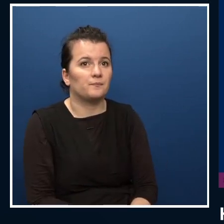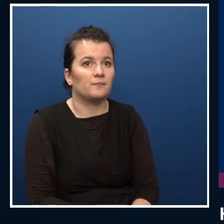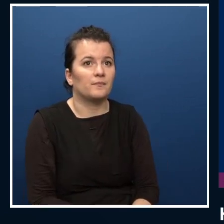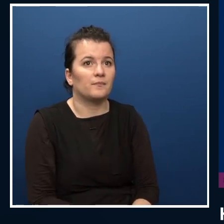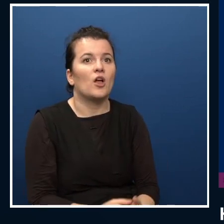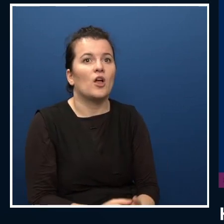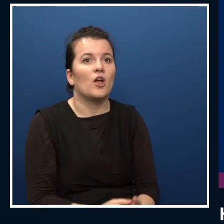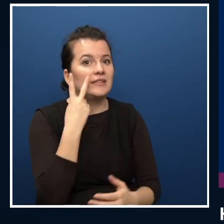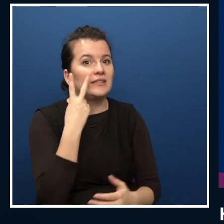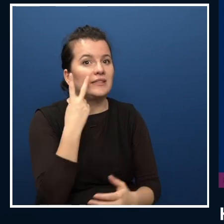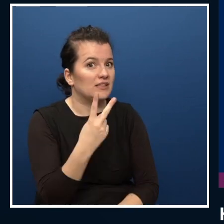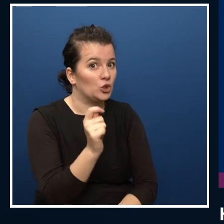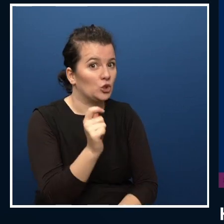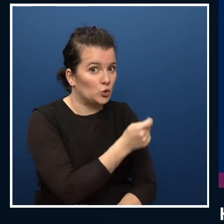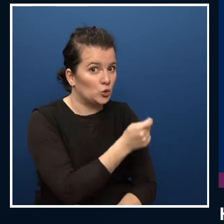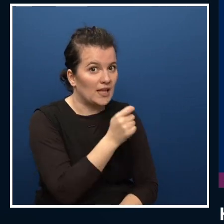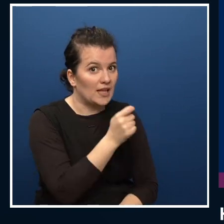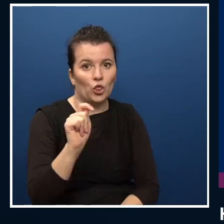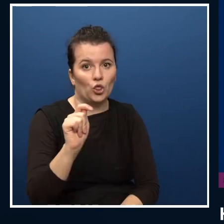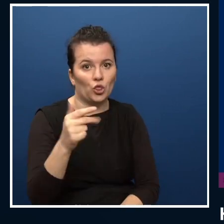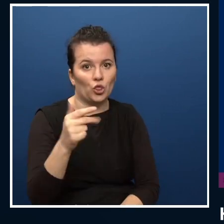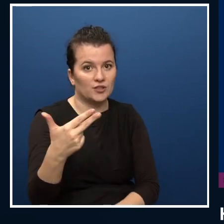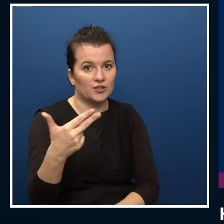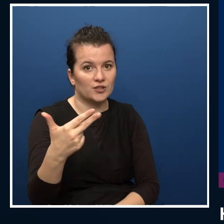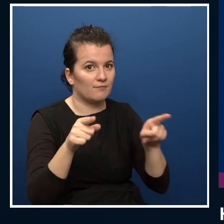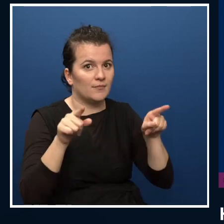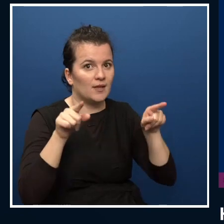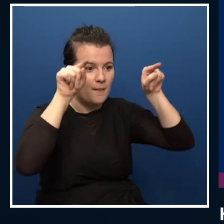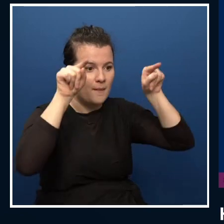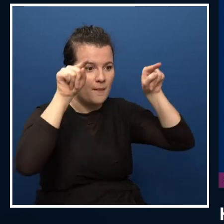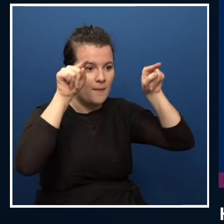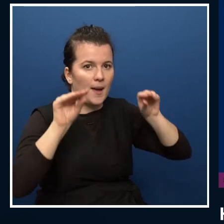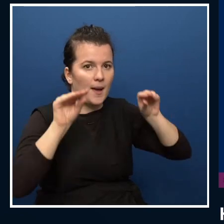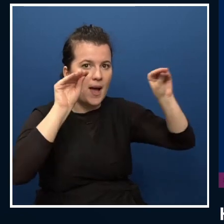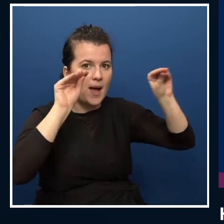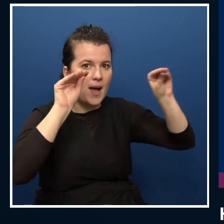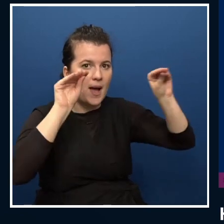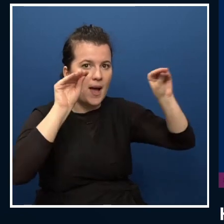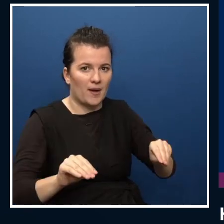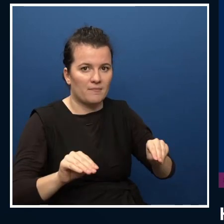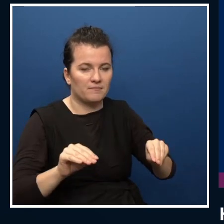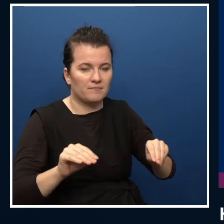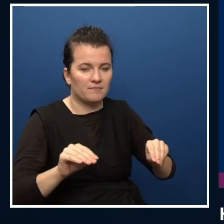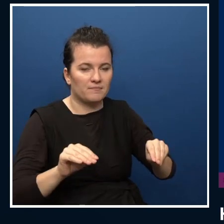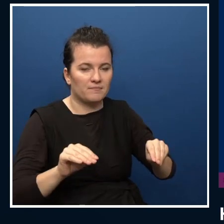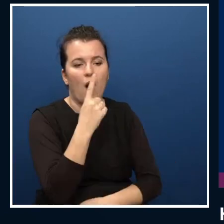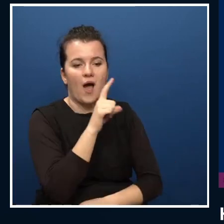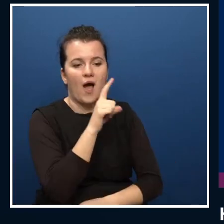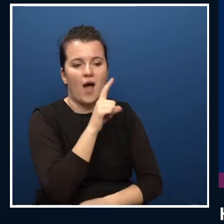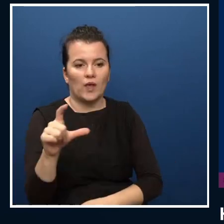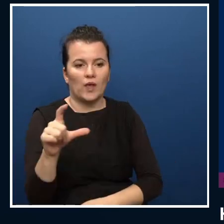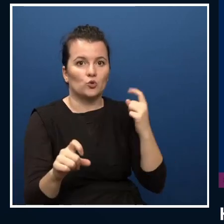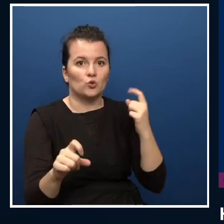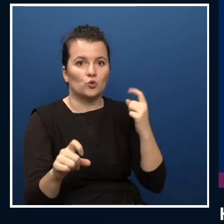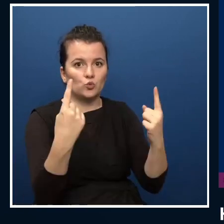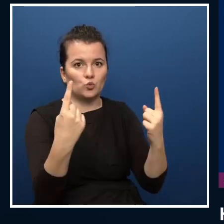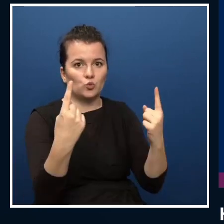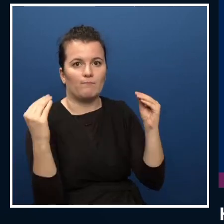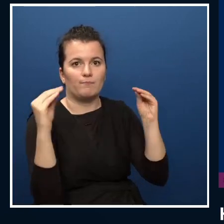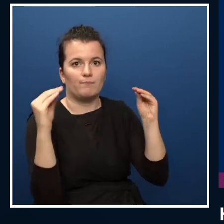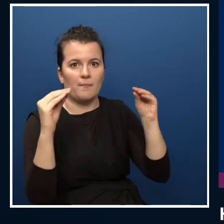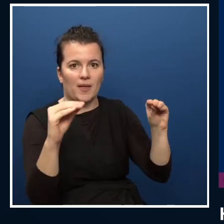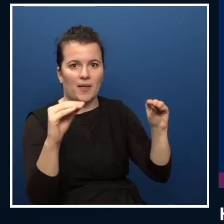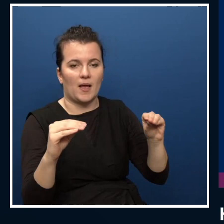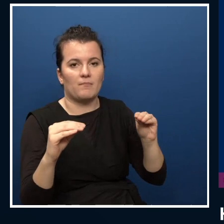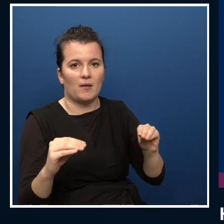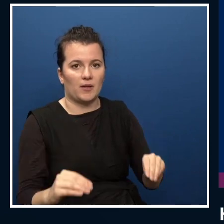twice a week for 20 years. And I don't want to lose any of that content. I also don't want to break any